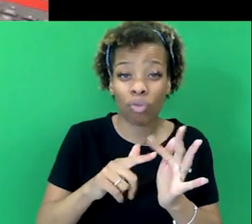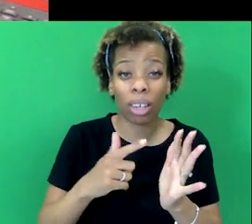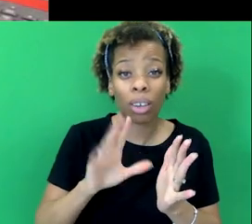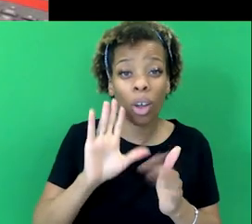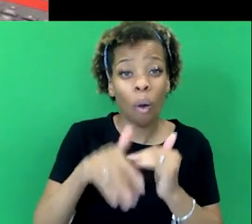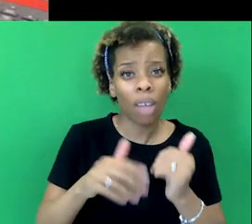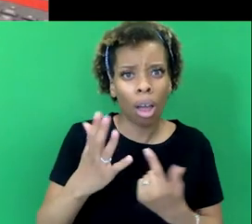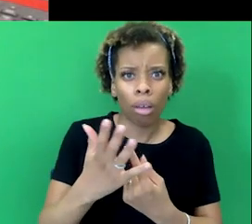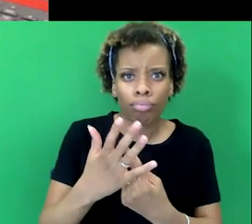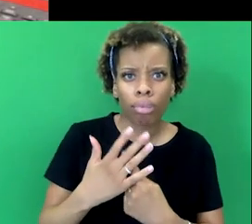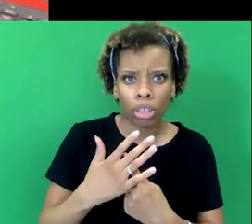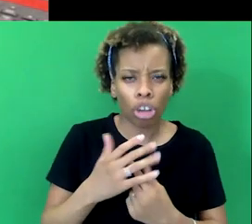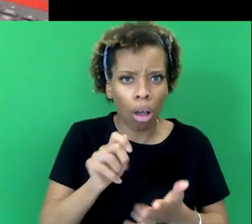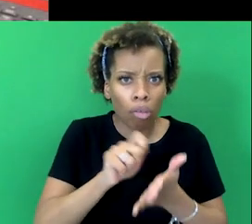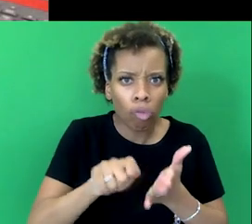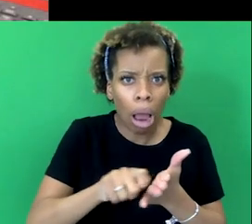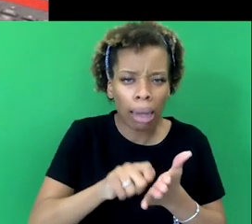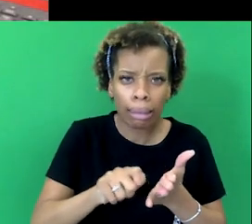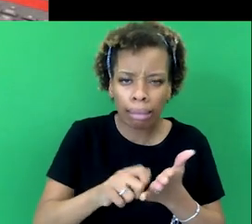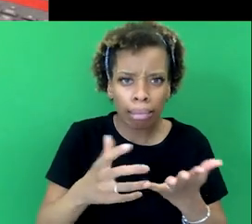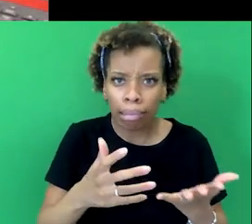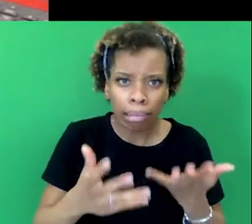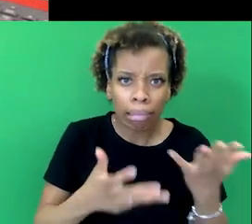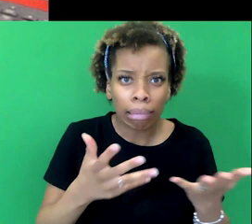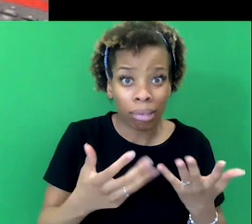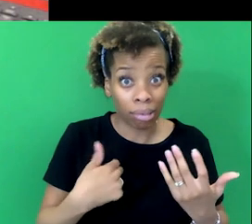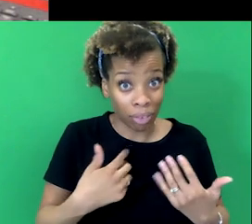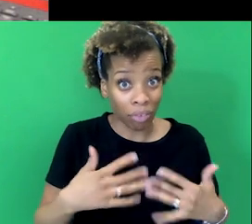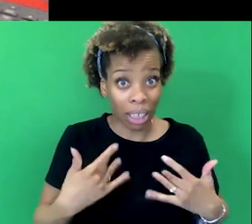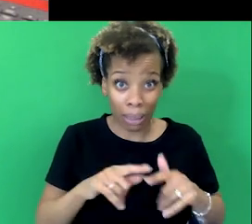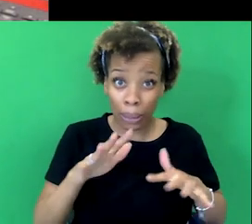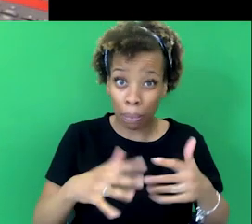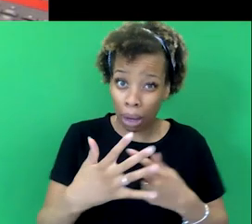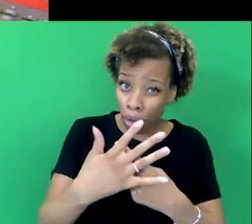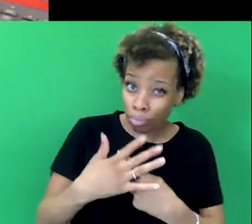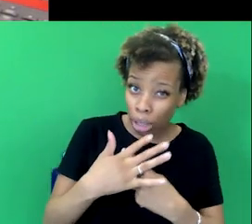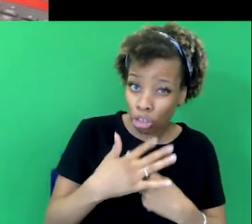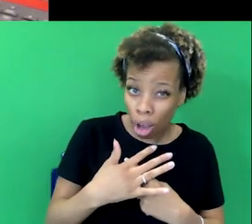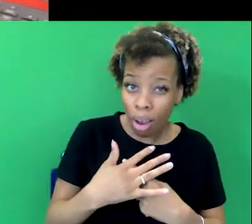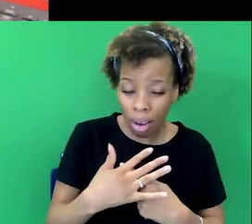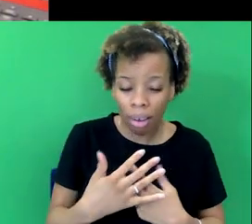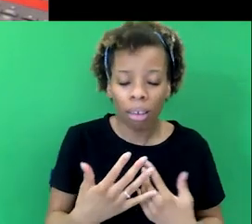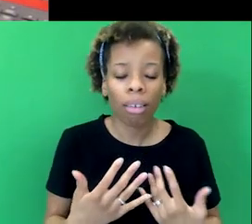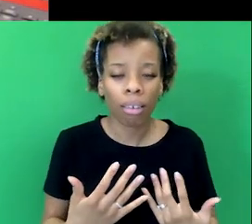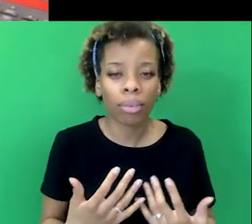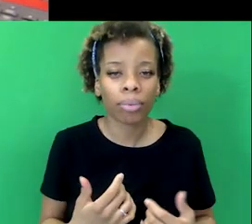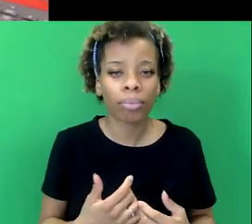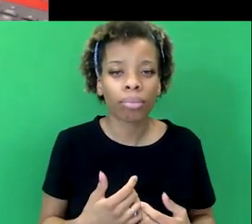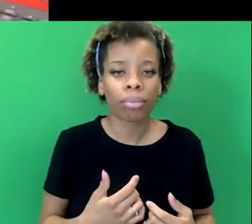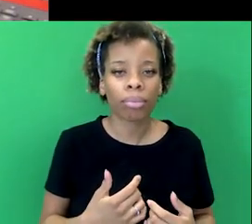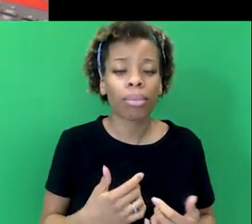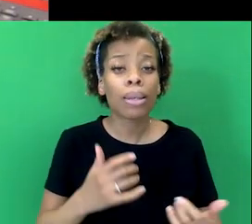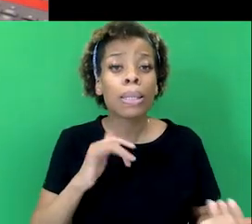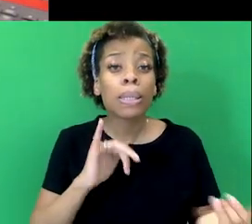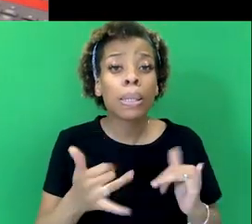You know, when we're writing stories about people who aren't often written about groups of people, it's no longer just